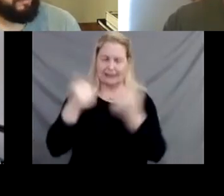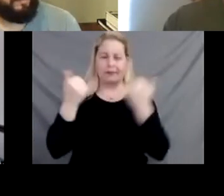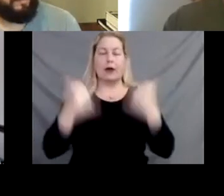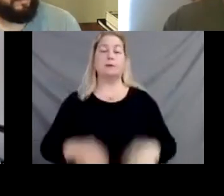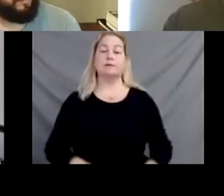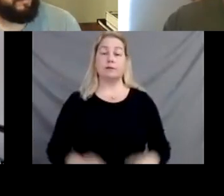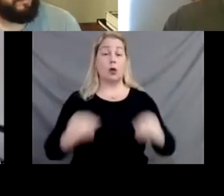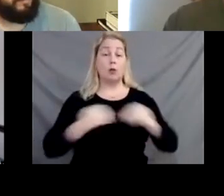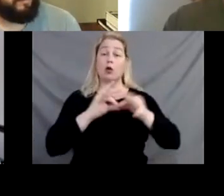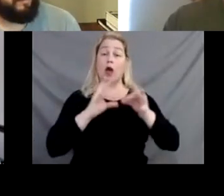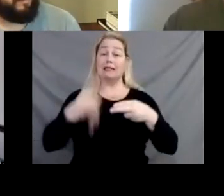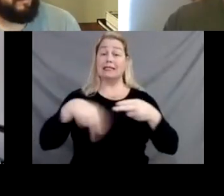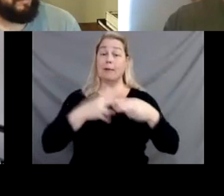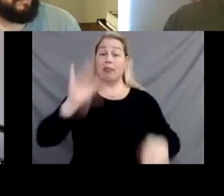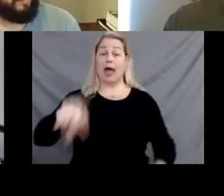anything about that?